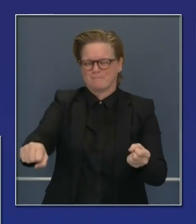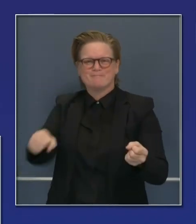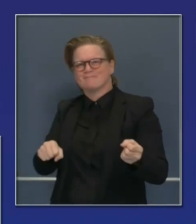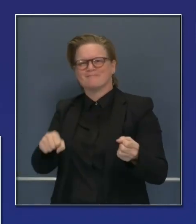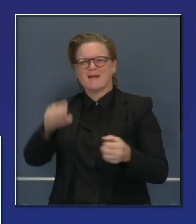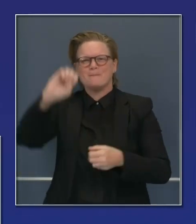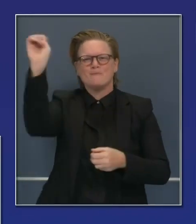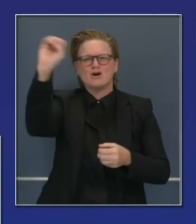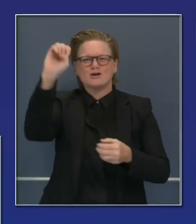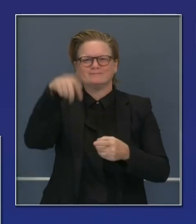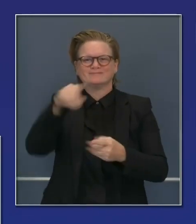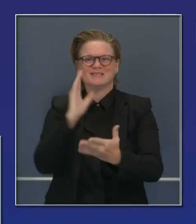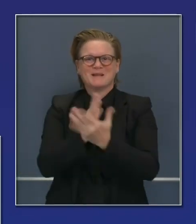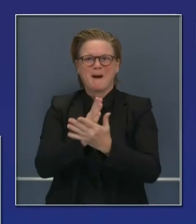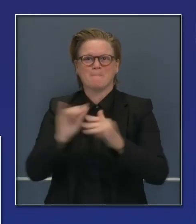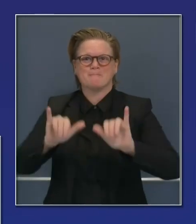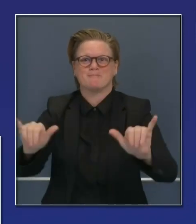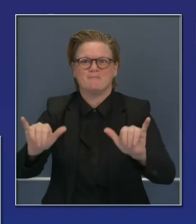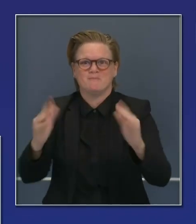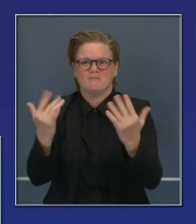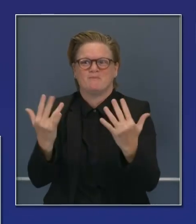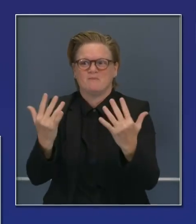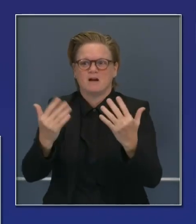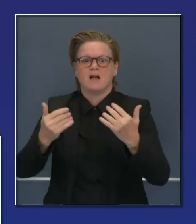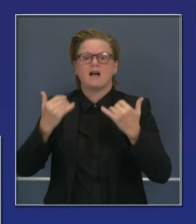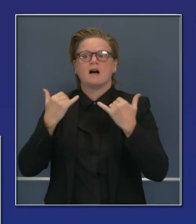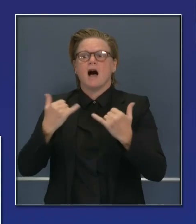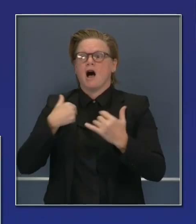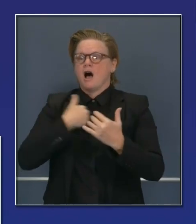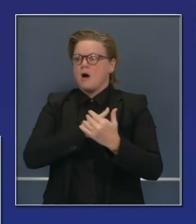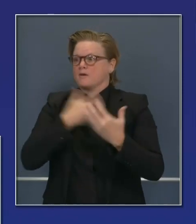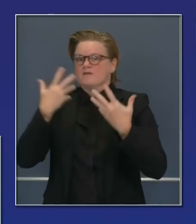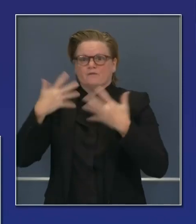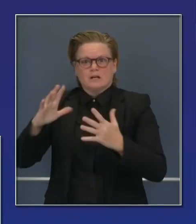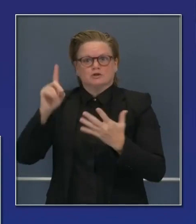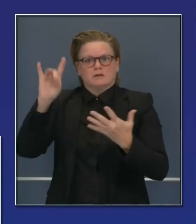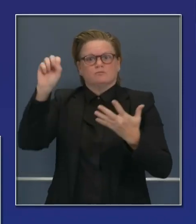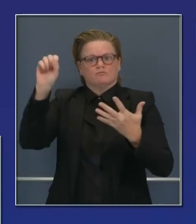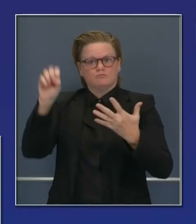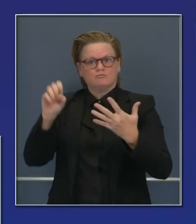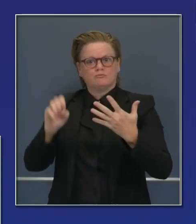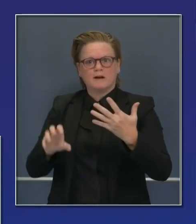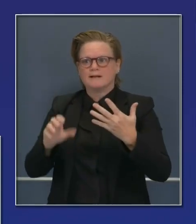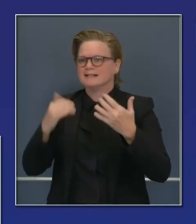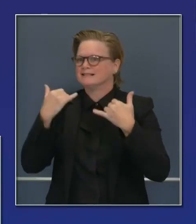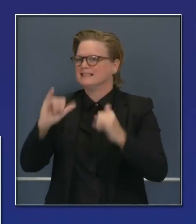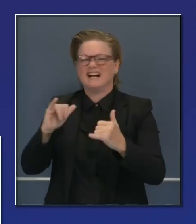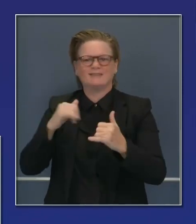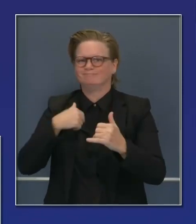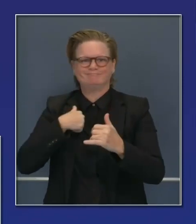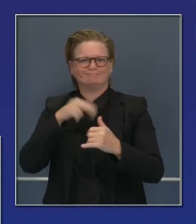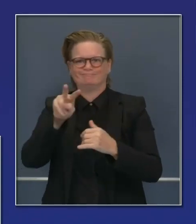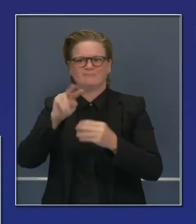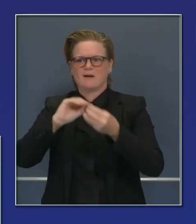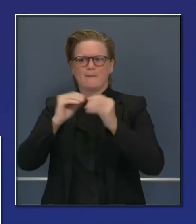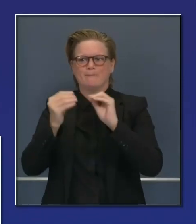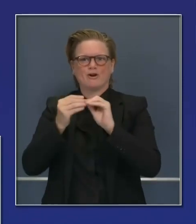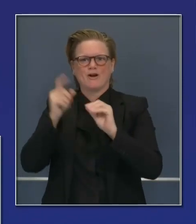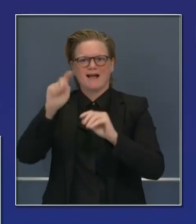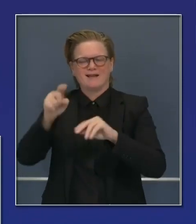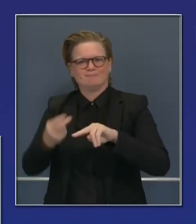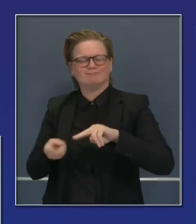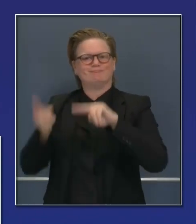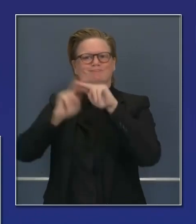but we're doing it in a much more broad and much more comprehensive way today. We are announcing and introducing